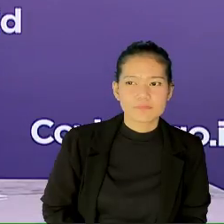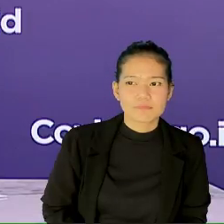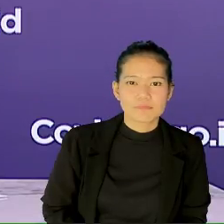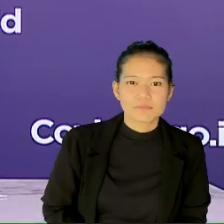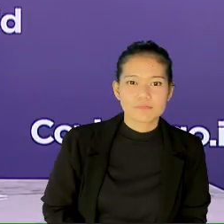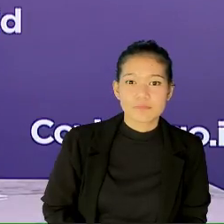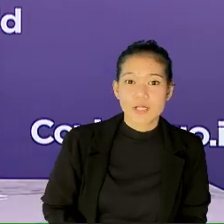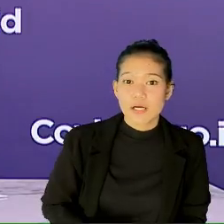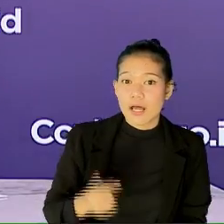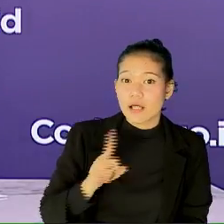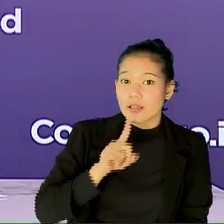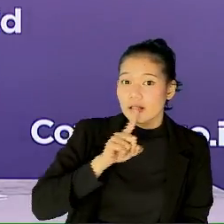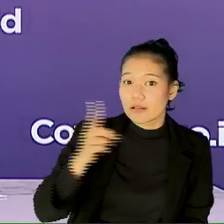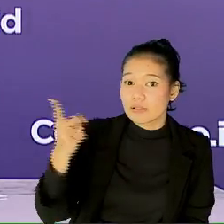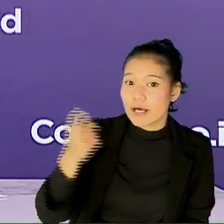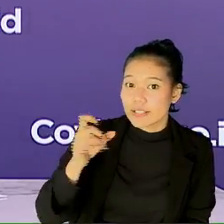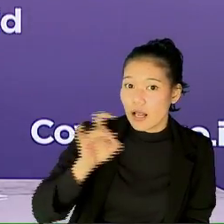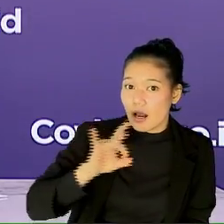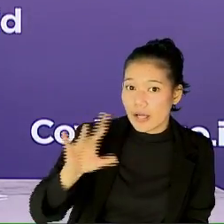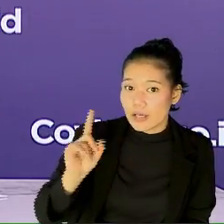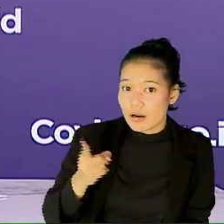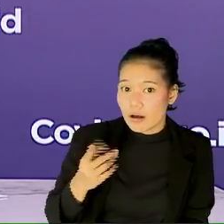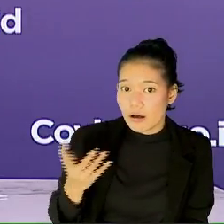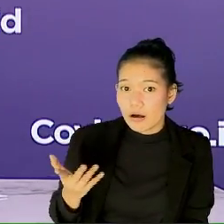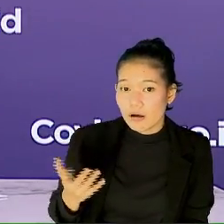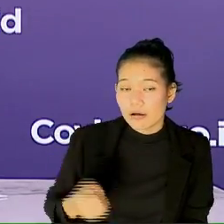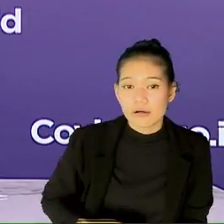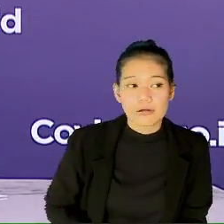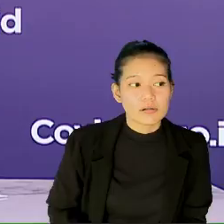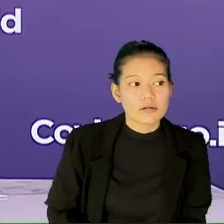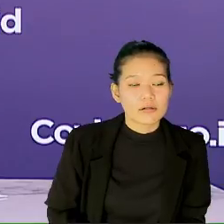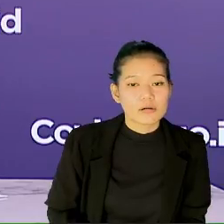Is there any other questions?